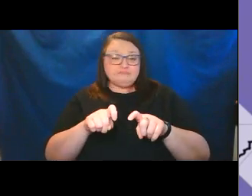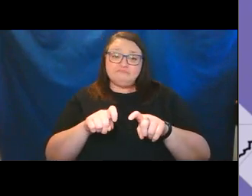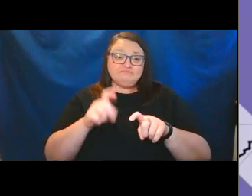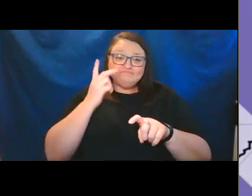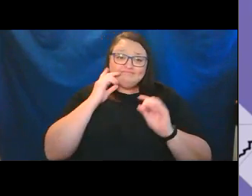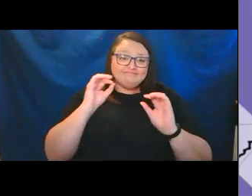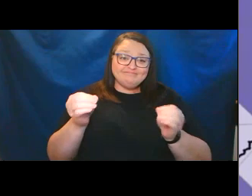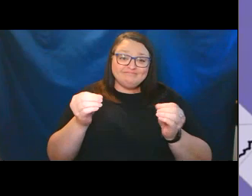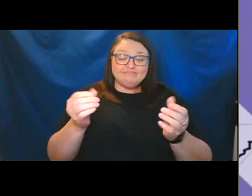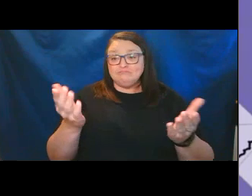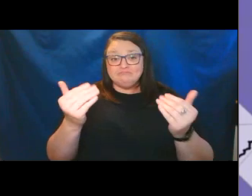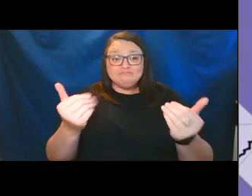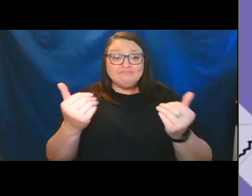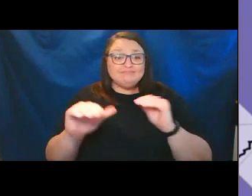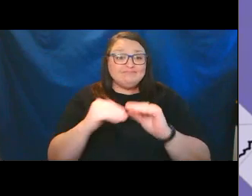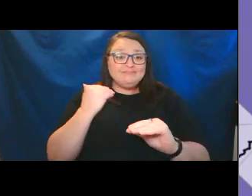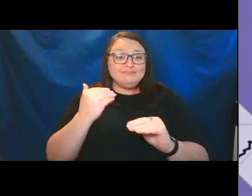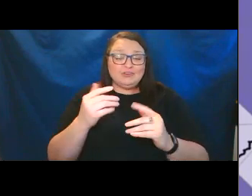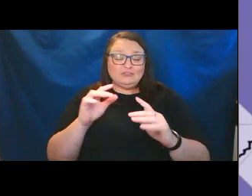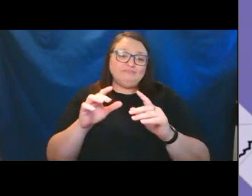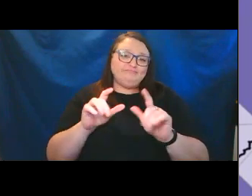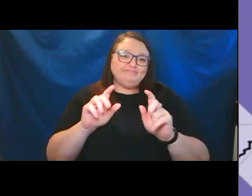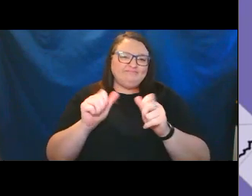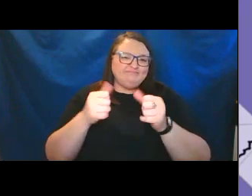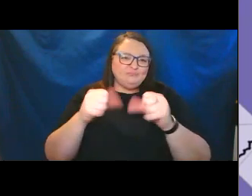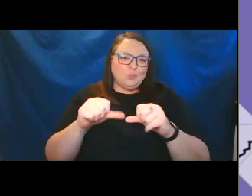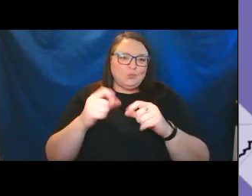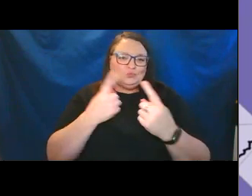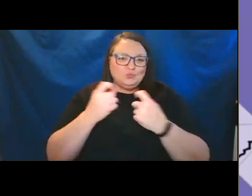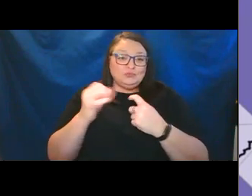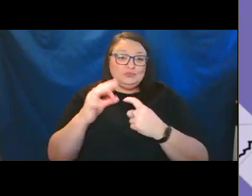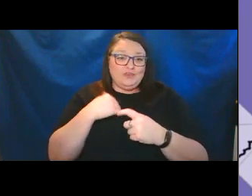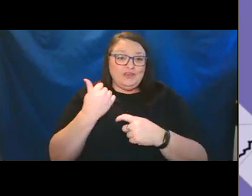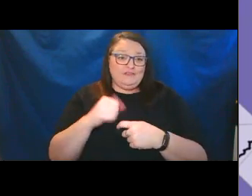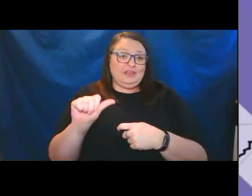Folks, feel free to send it if you have any later.